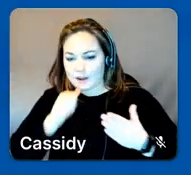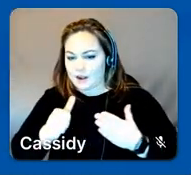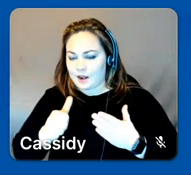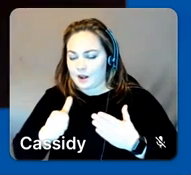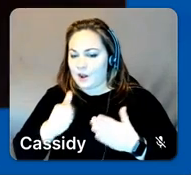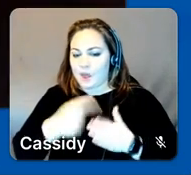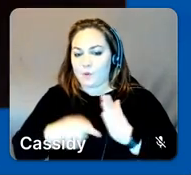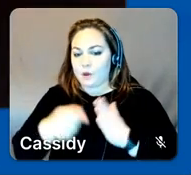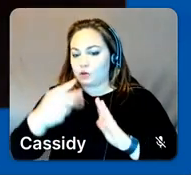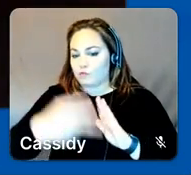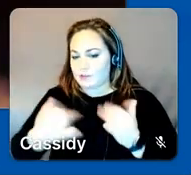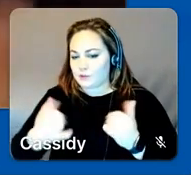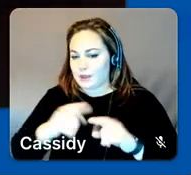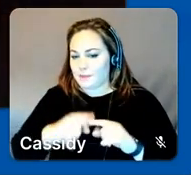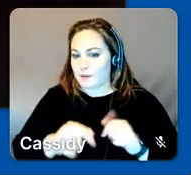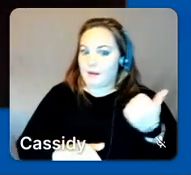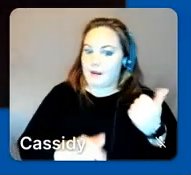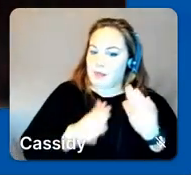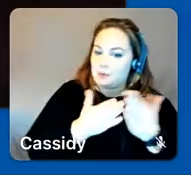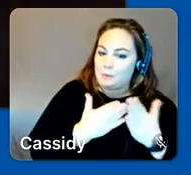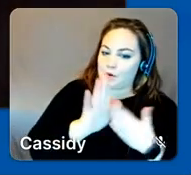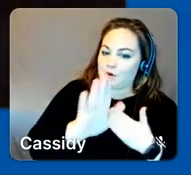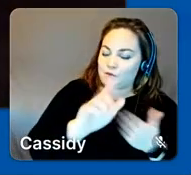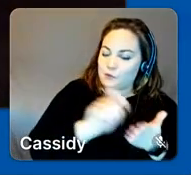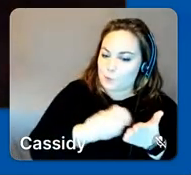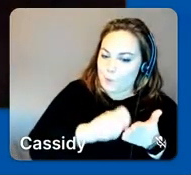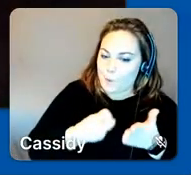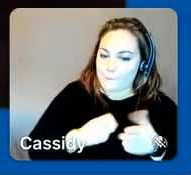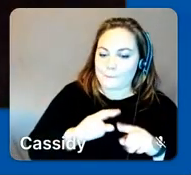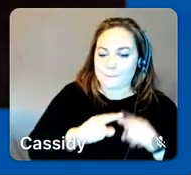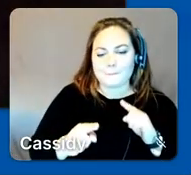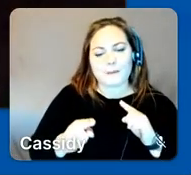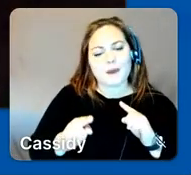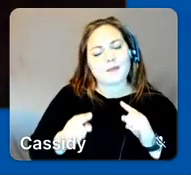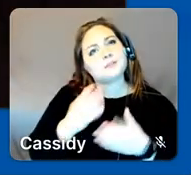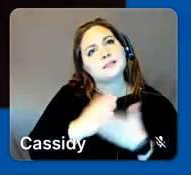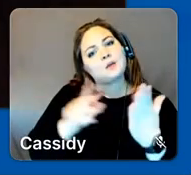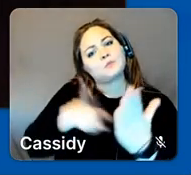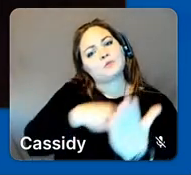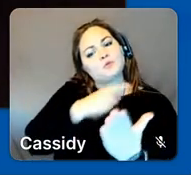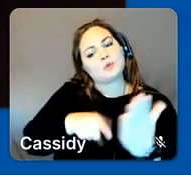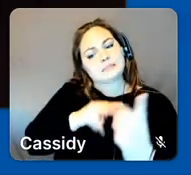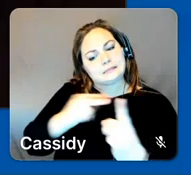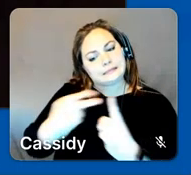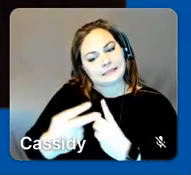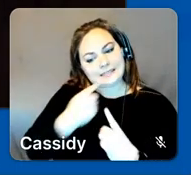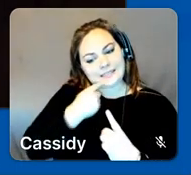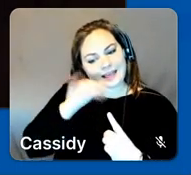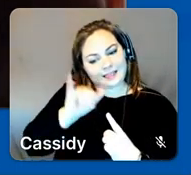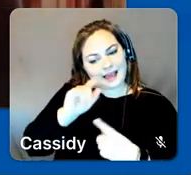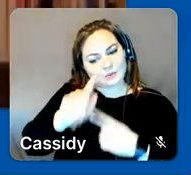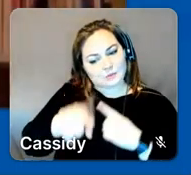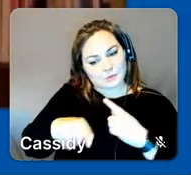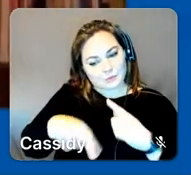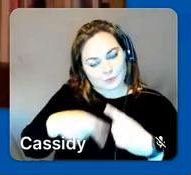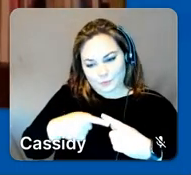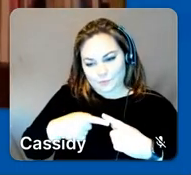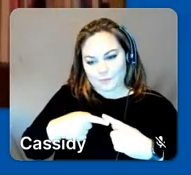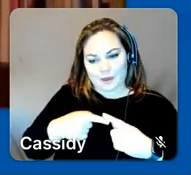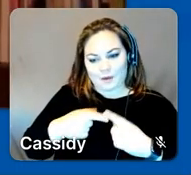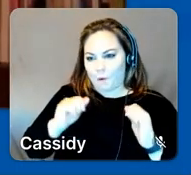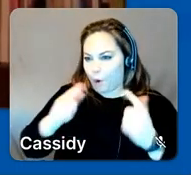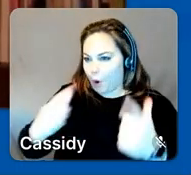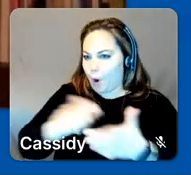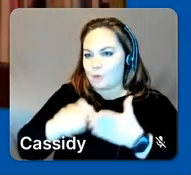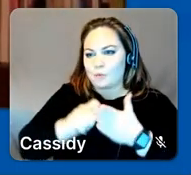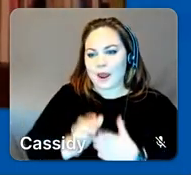it's another book of yours. And there's a school of criticism that says that that is what we are all doing as writers all the time. That is, we're